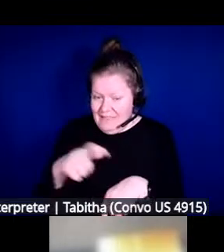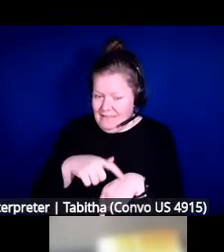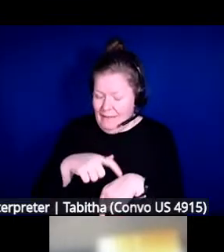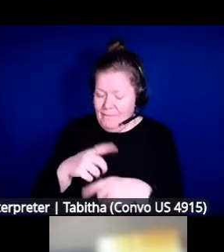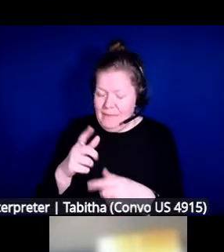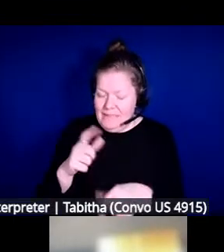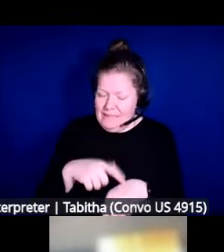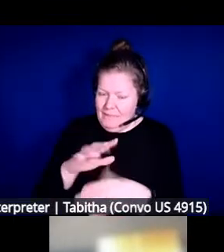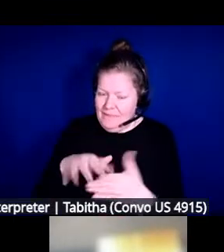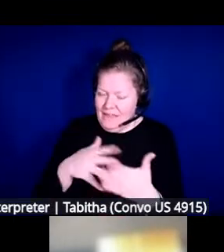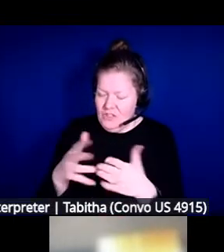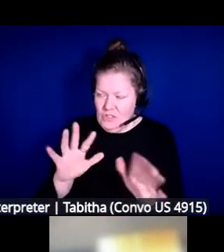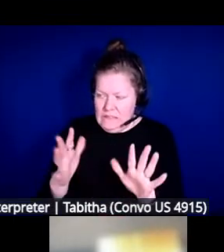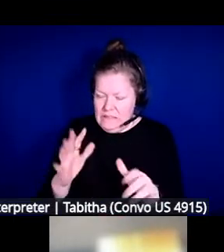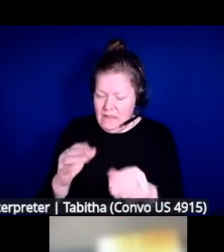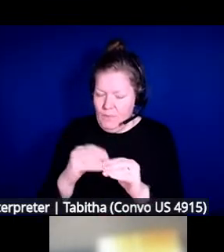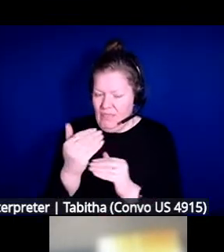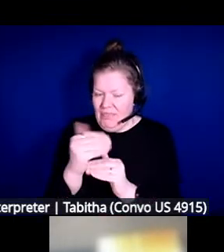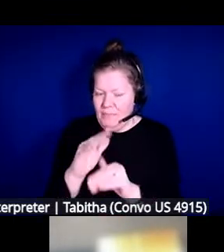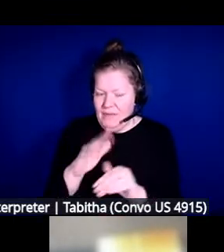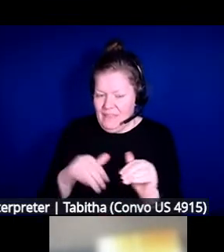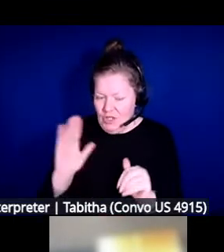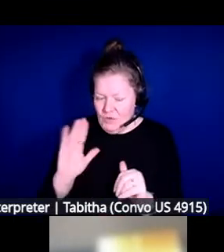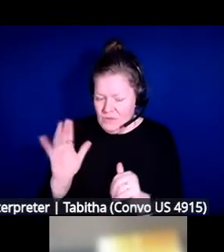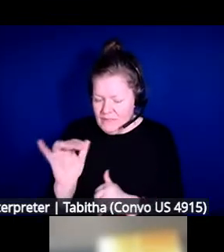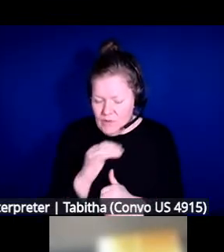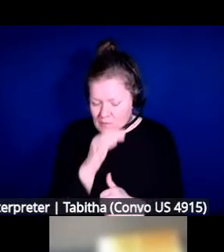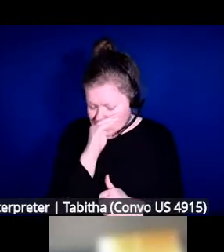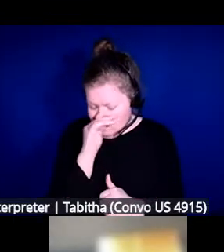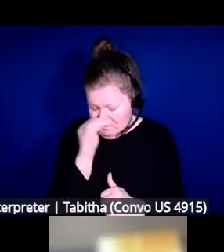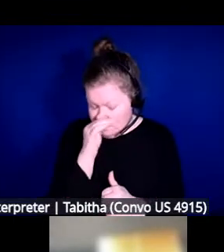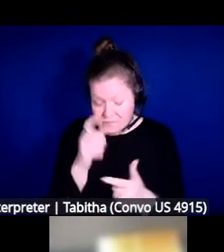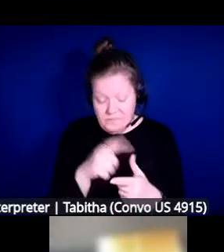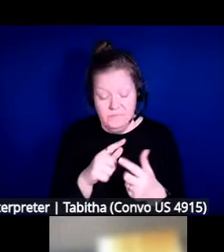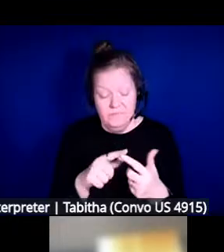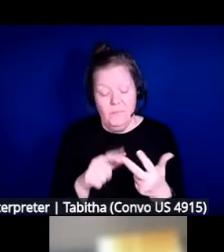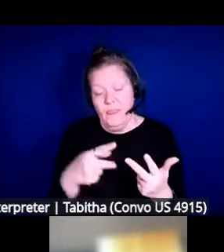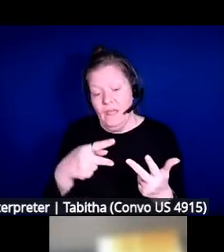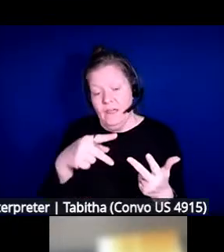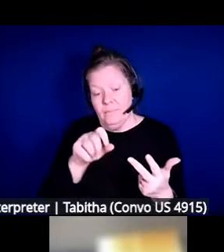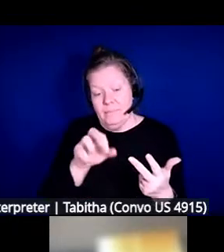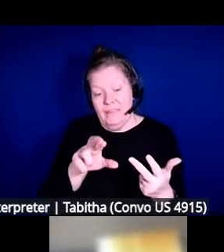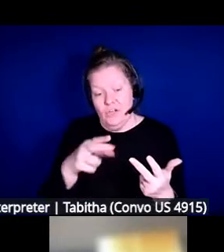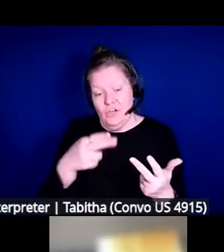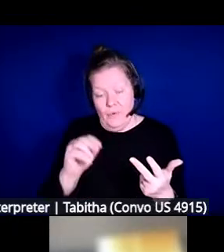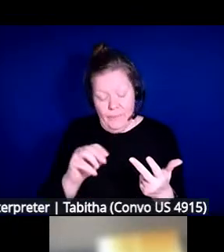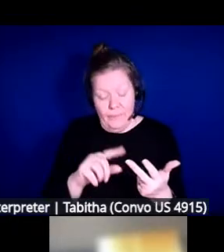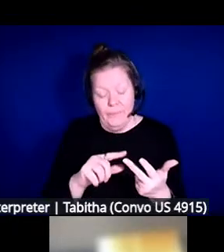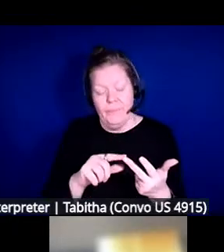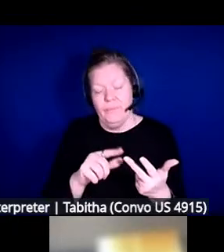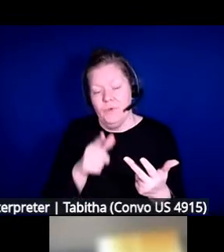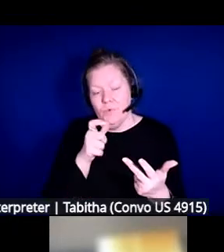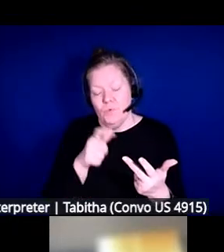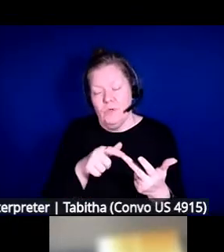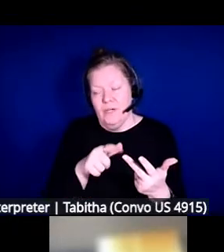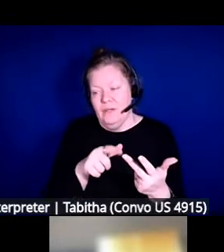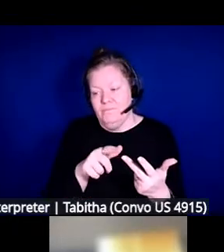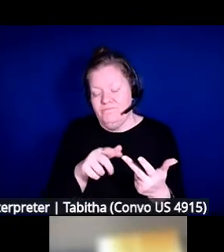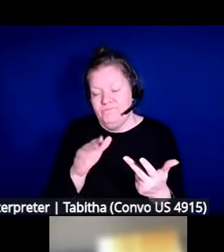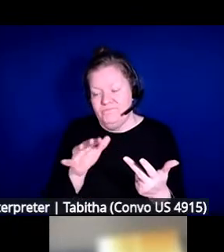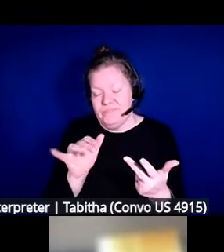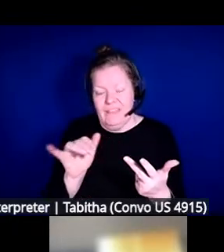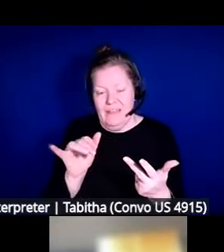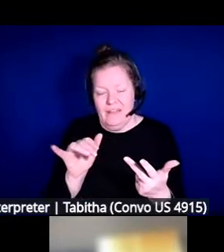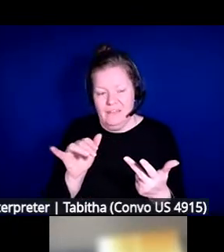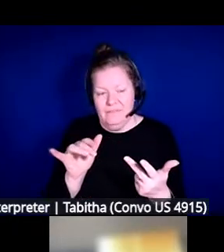his time schedule is a little more limited than it used to be as well. And then we got Peter Ho, who's taken bringing